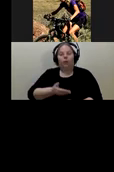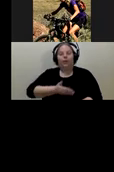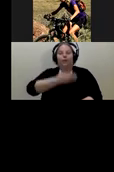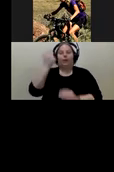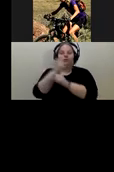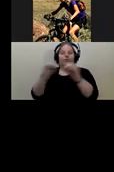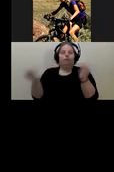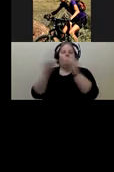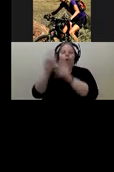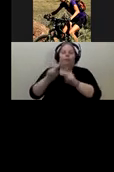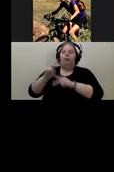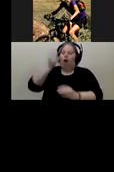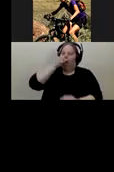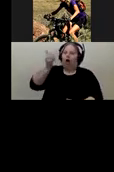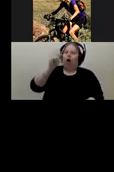the Hulk.